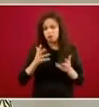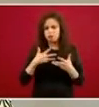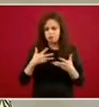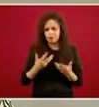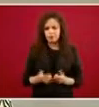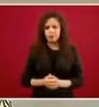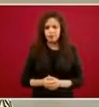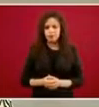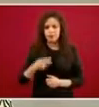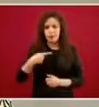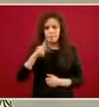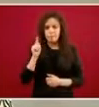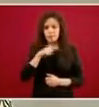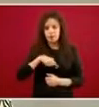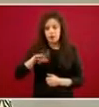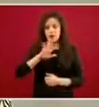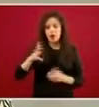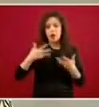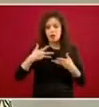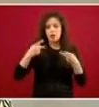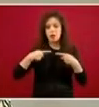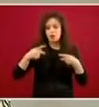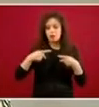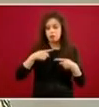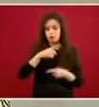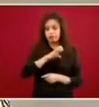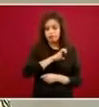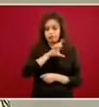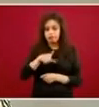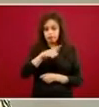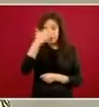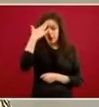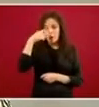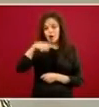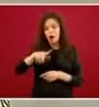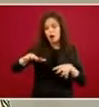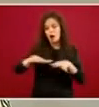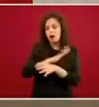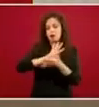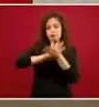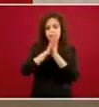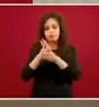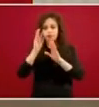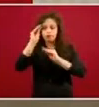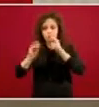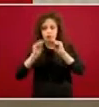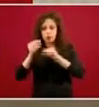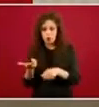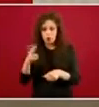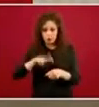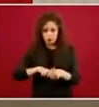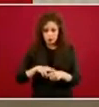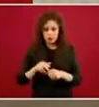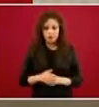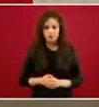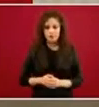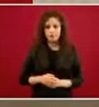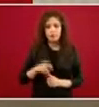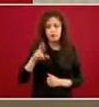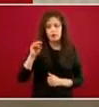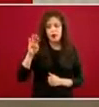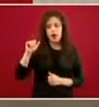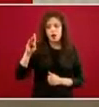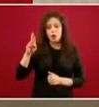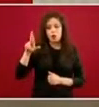and protocols. We have personnel allocated to working specifically on the hospital reconversion